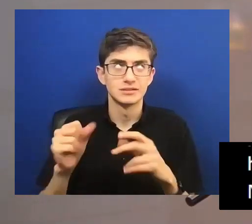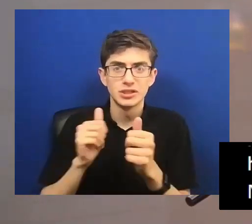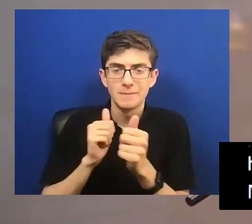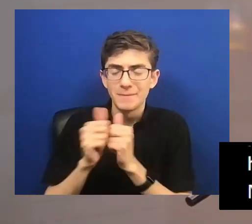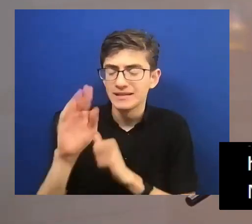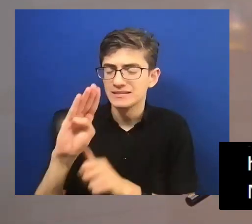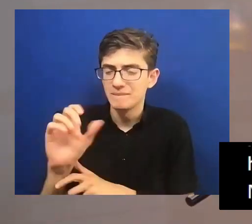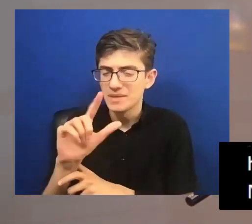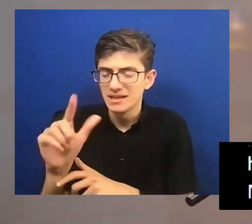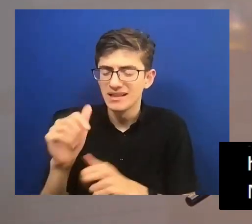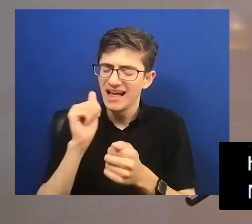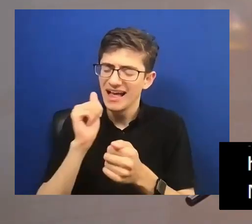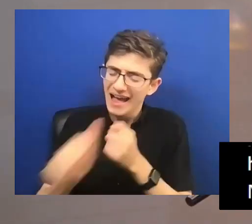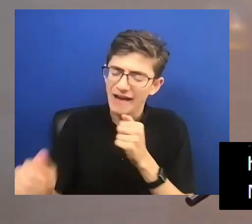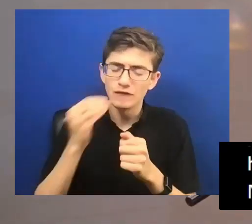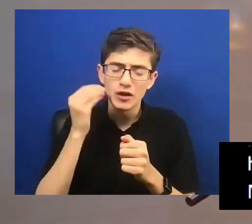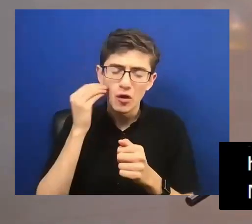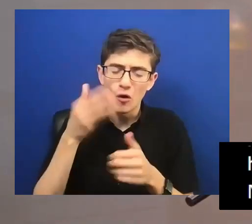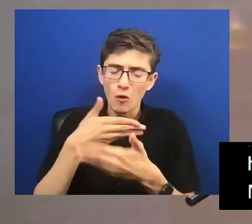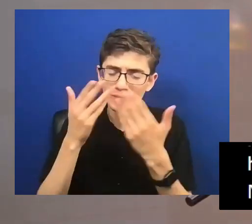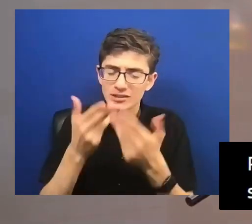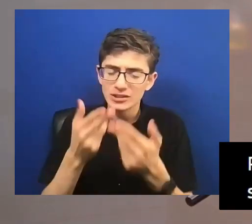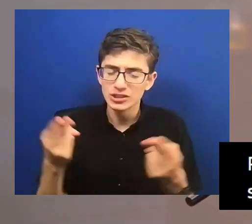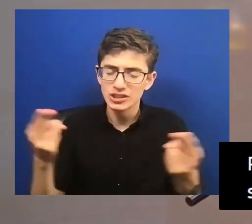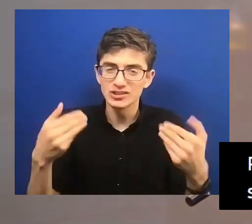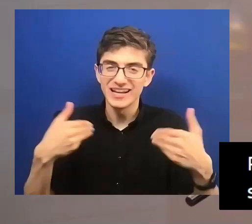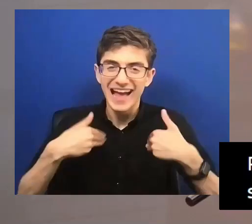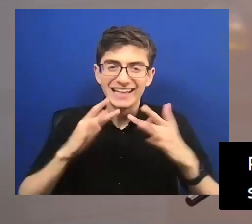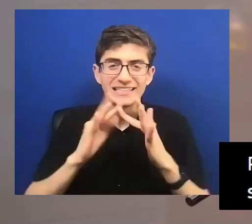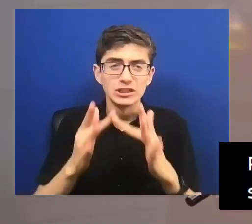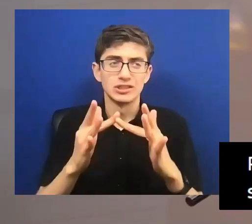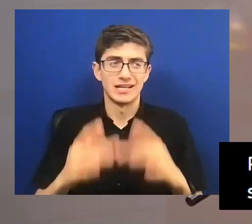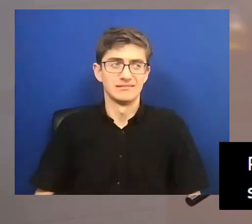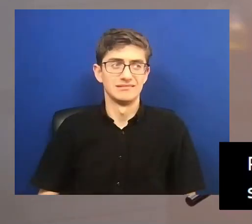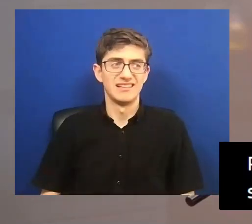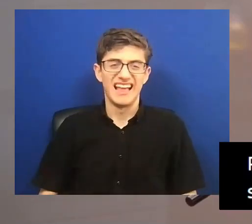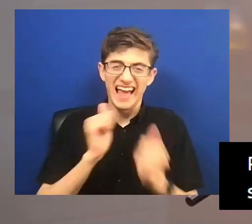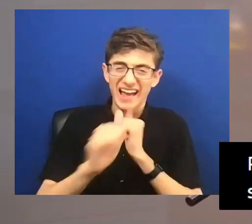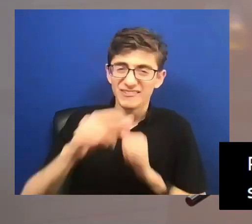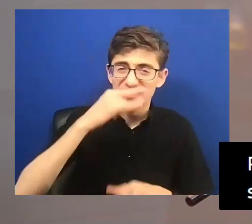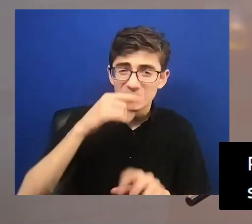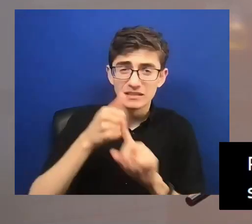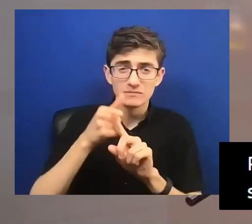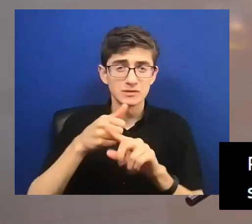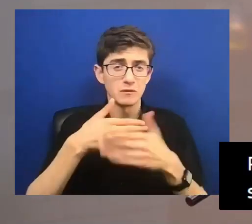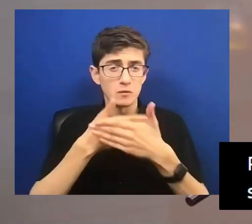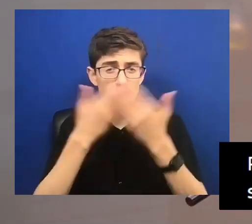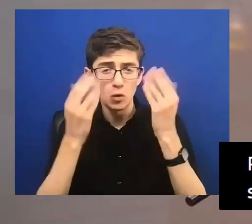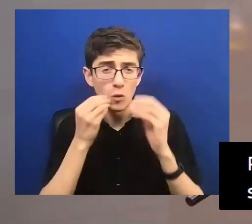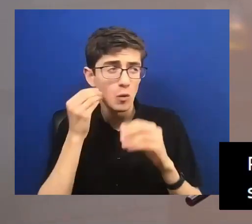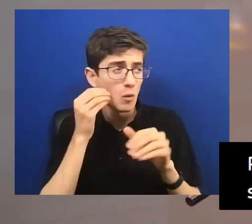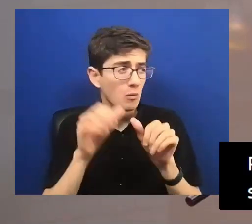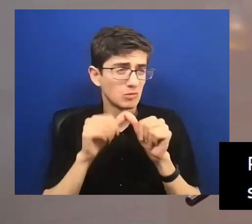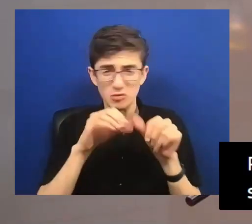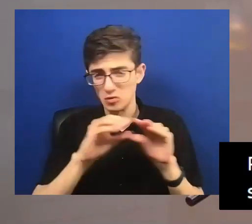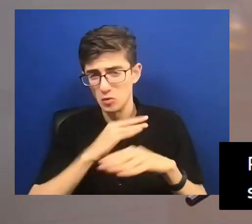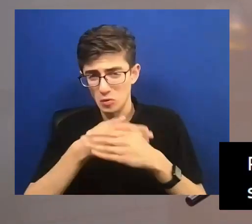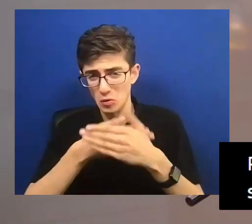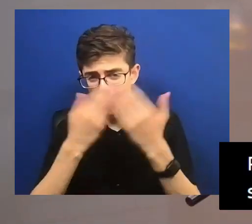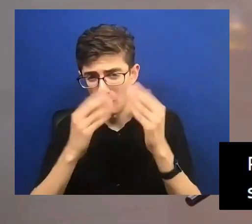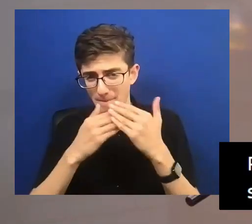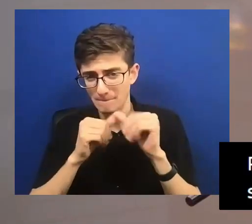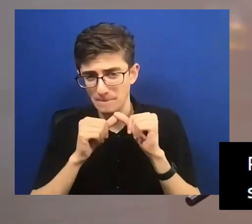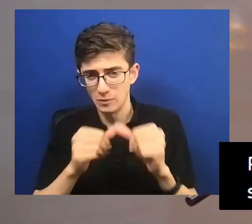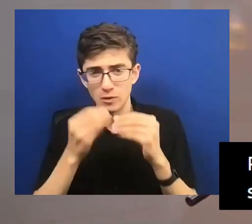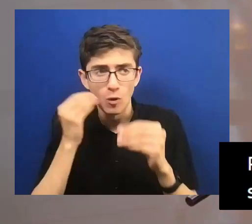has high-speed internet. Every child that doesn't have a place necessarily to live permanently, but they will be able to do their